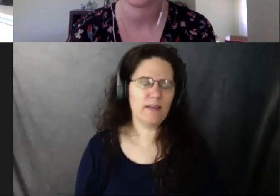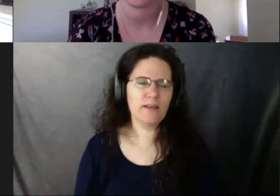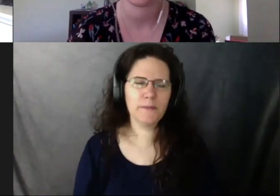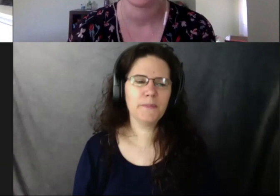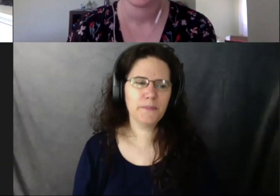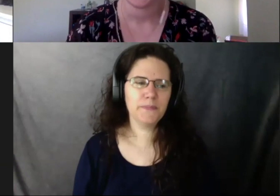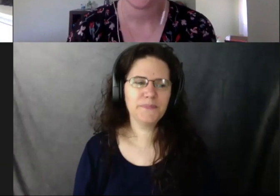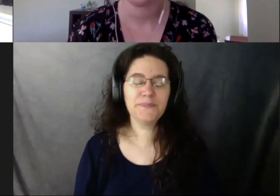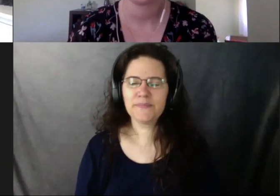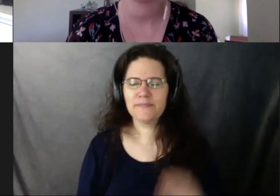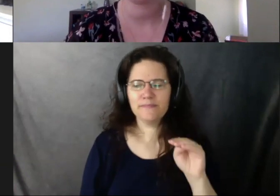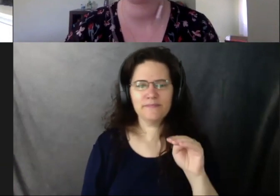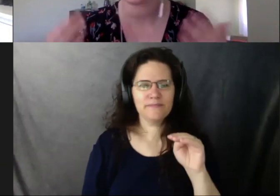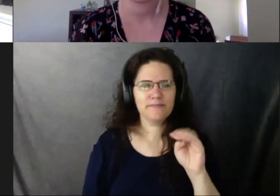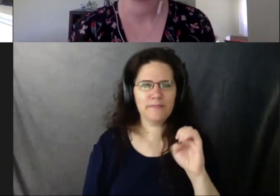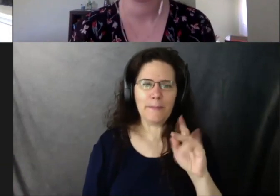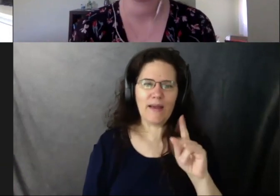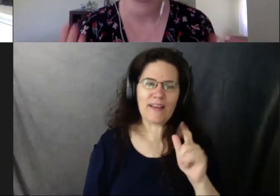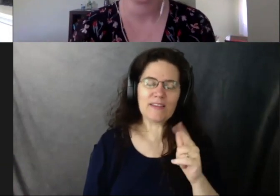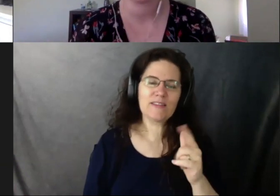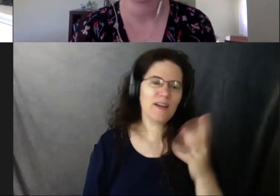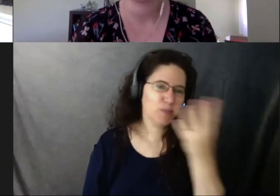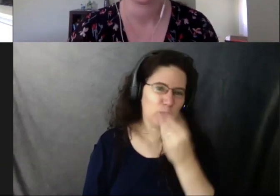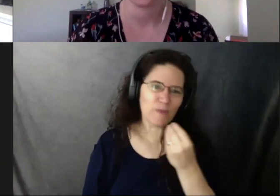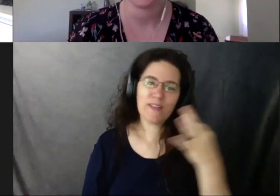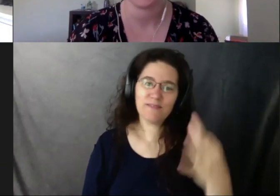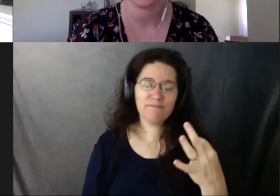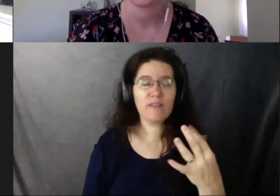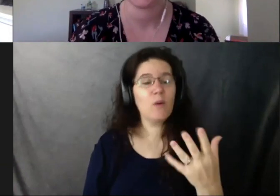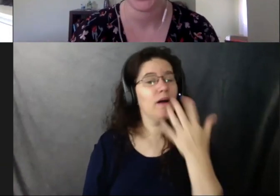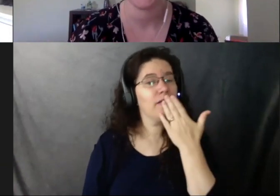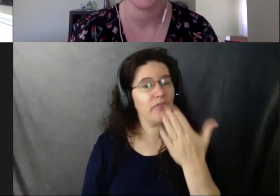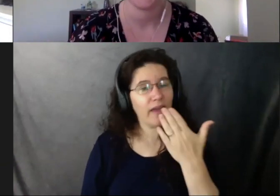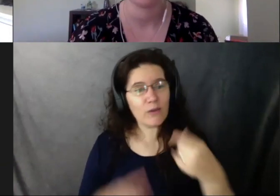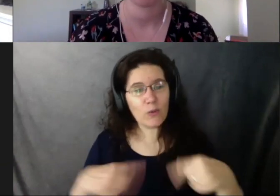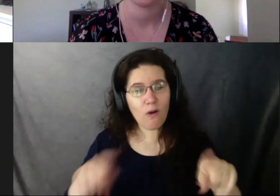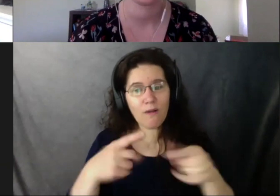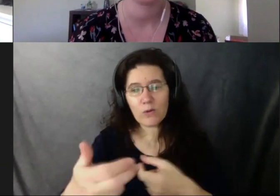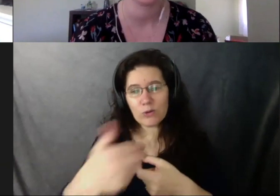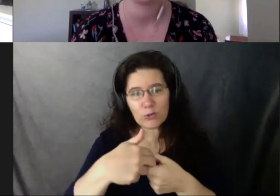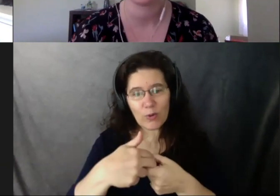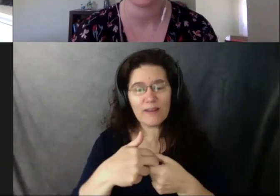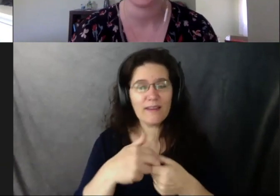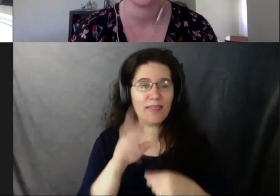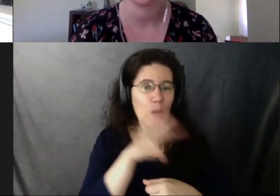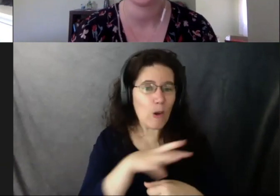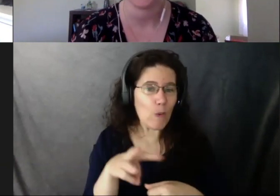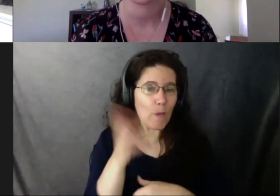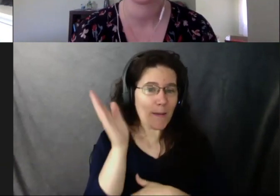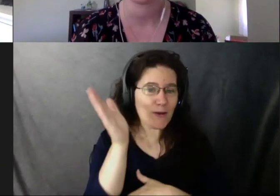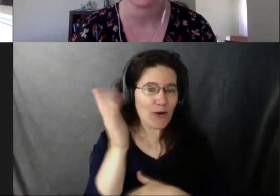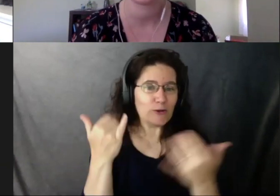beautifully said. Well, I want to thank you so much for joining us today. It was really great to hear